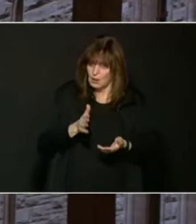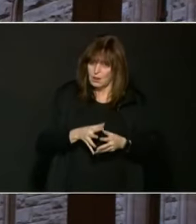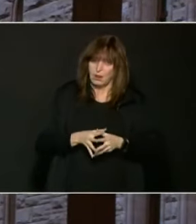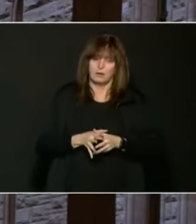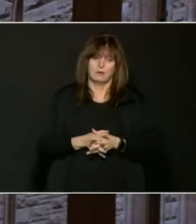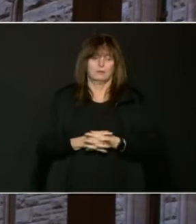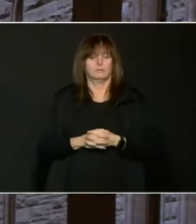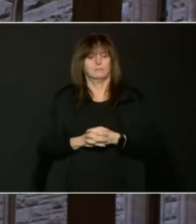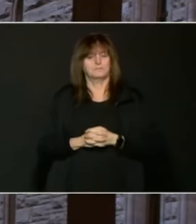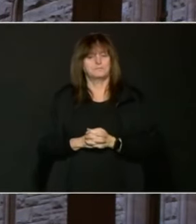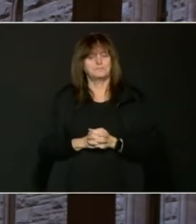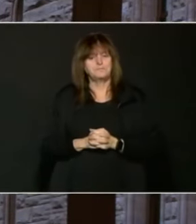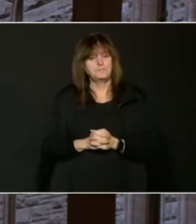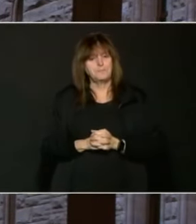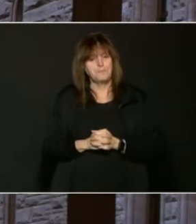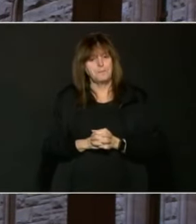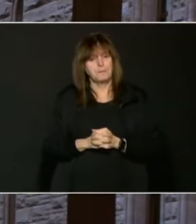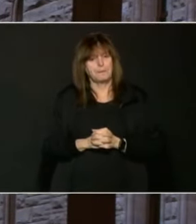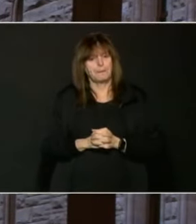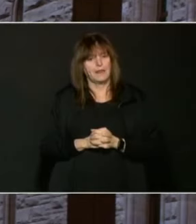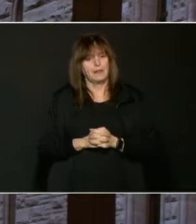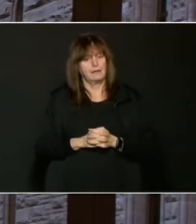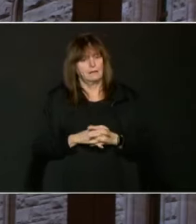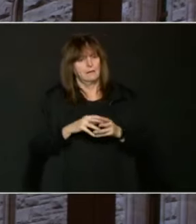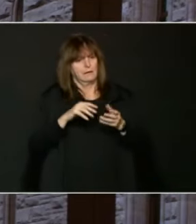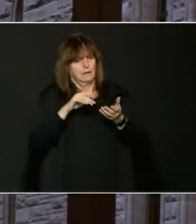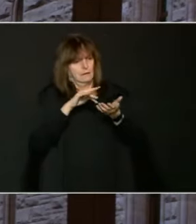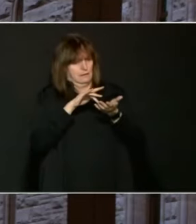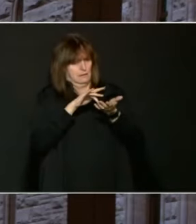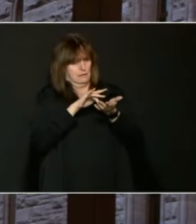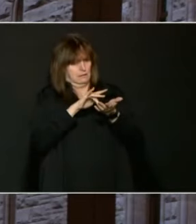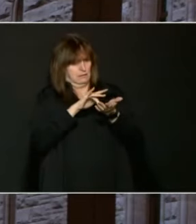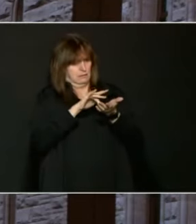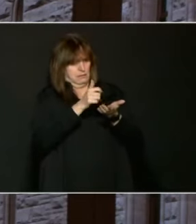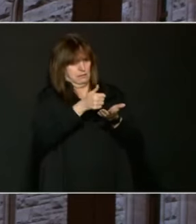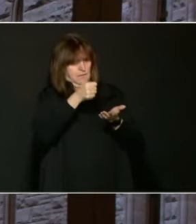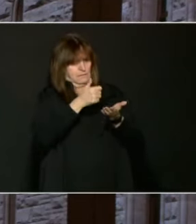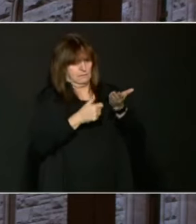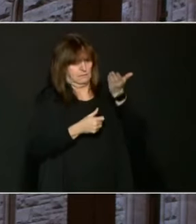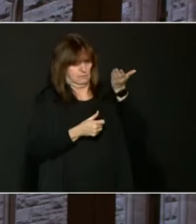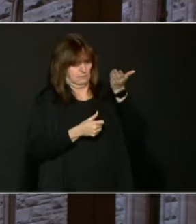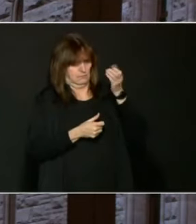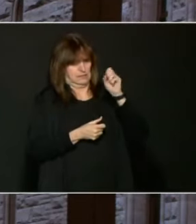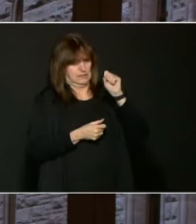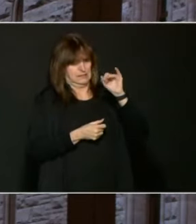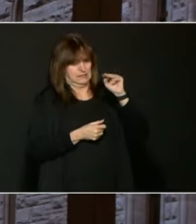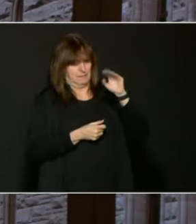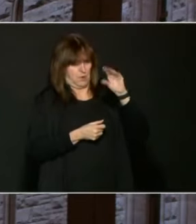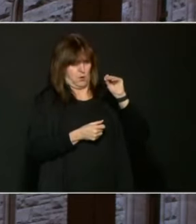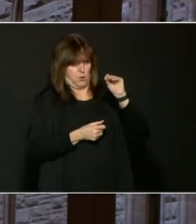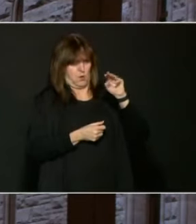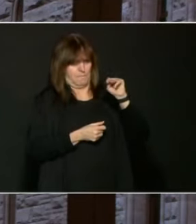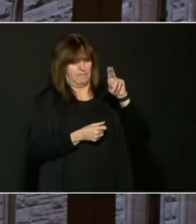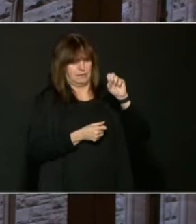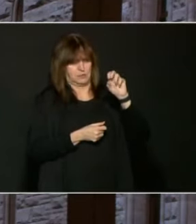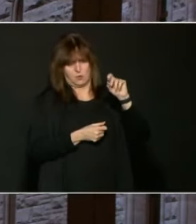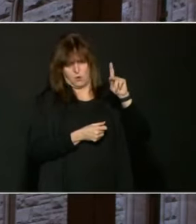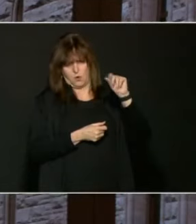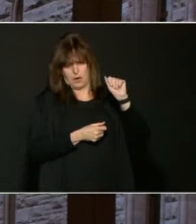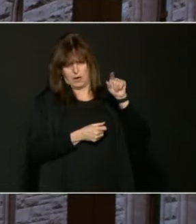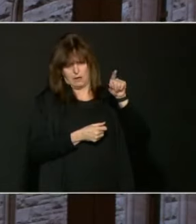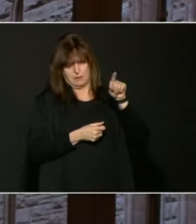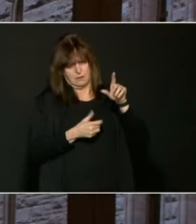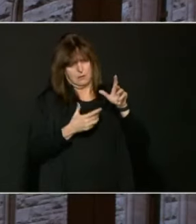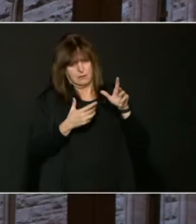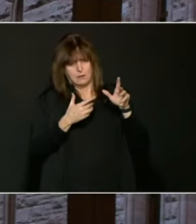medical officer of health for Simcoe Muskoka, Dr. Gardner, we've had some discussions. We've looked at the data. While his numbers